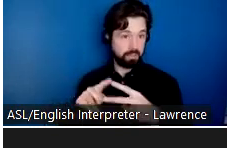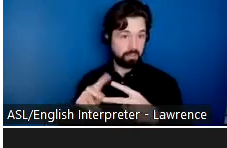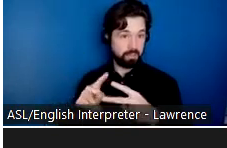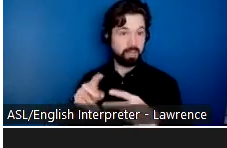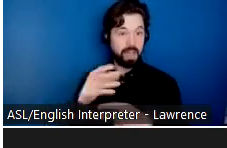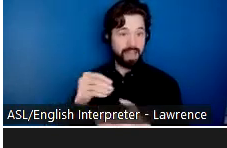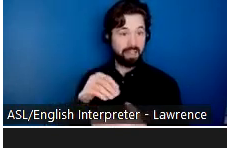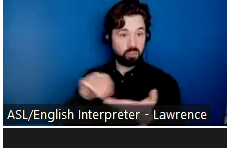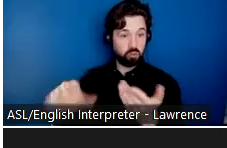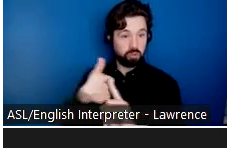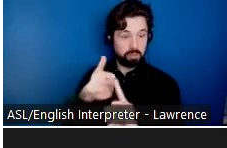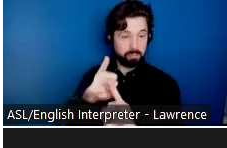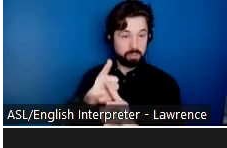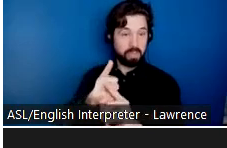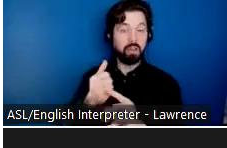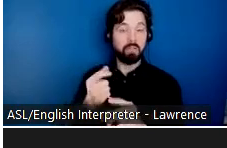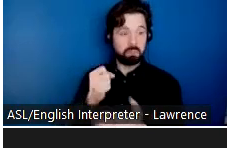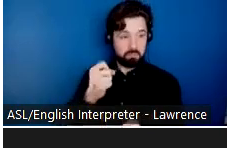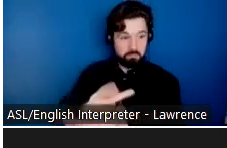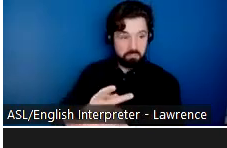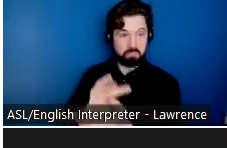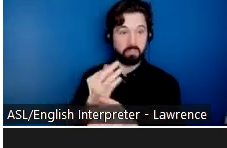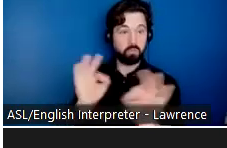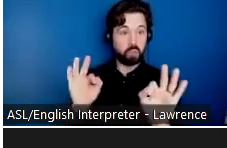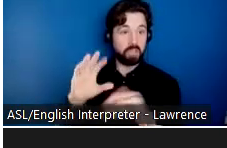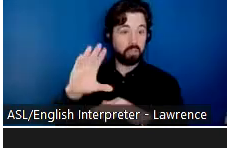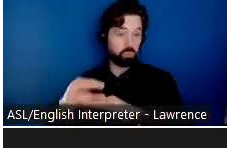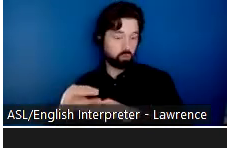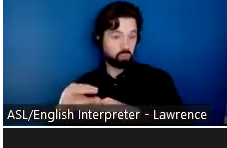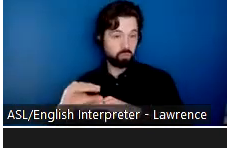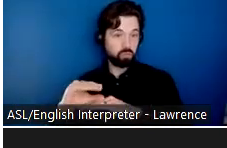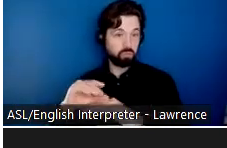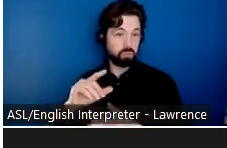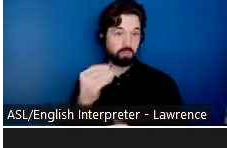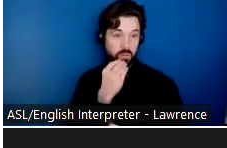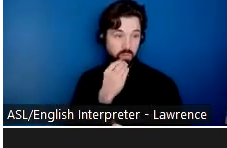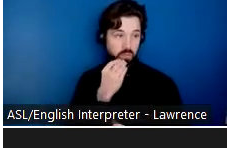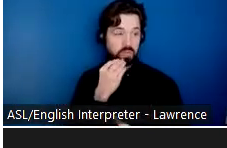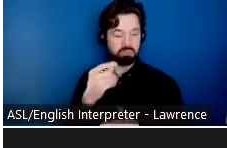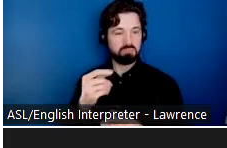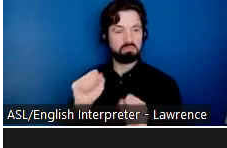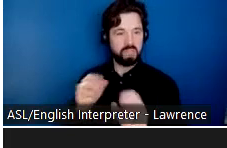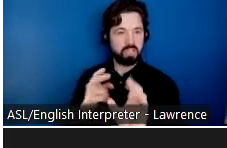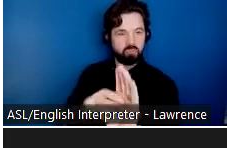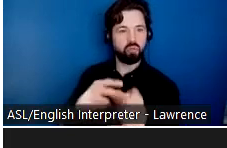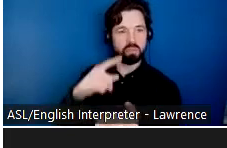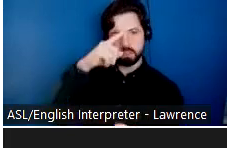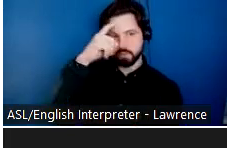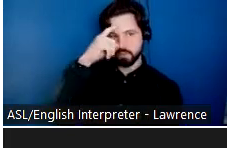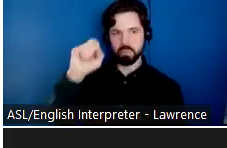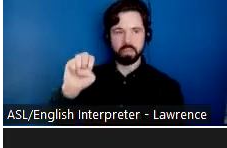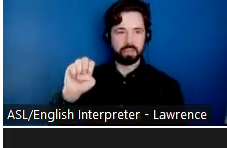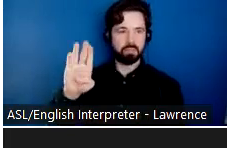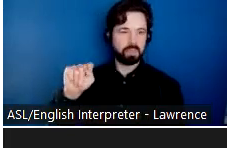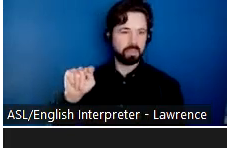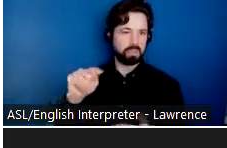price meals by the school are eligible to receive Summer EBT. Now, the data for these children I just identified